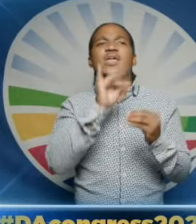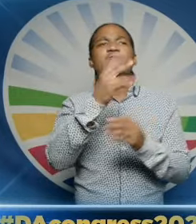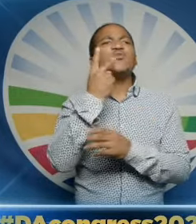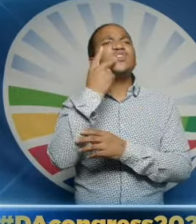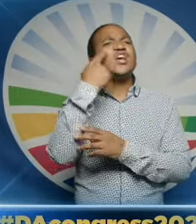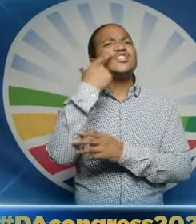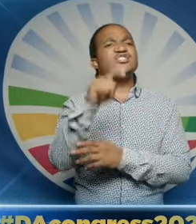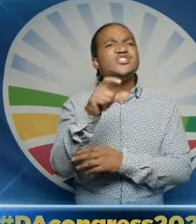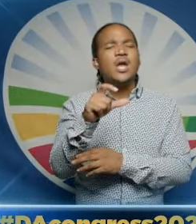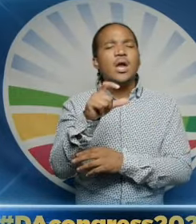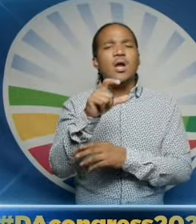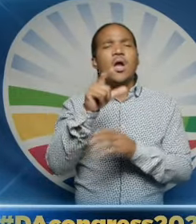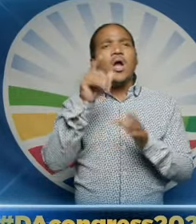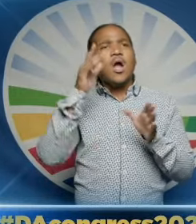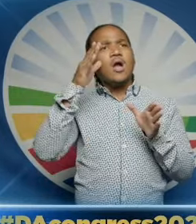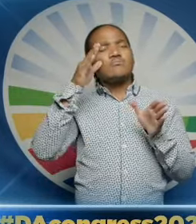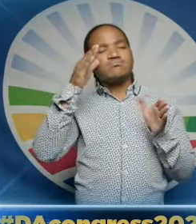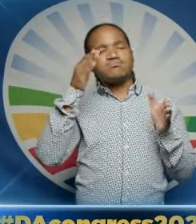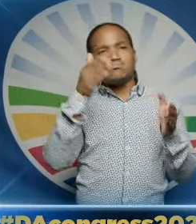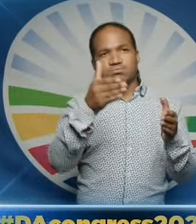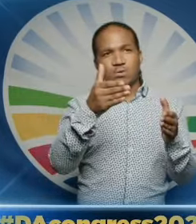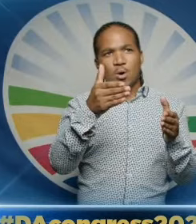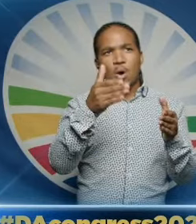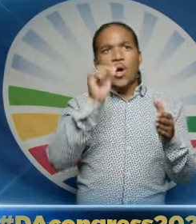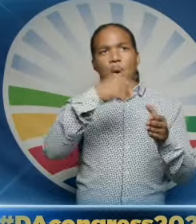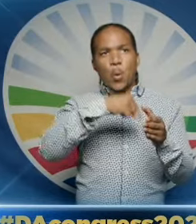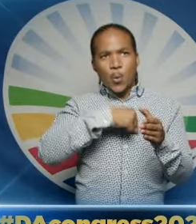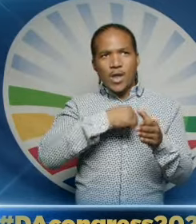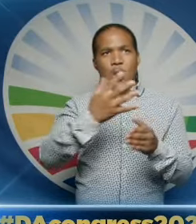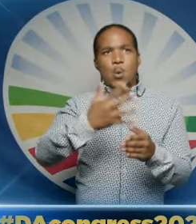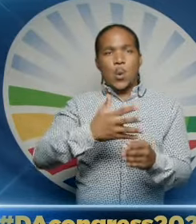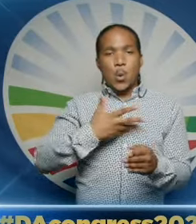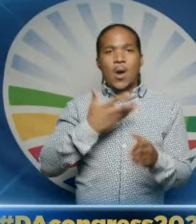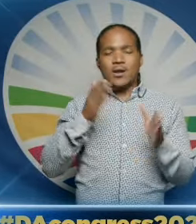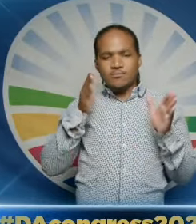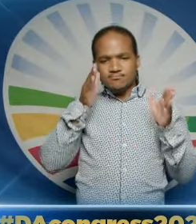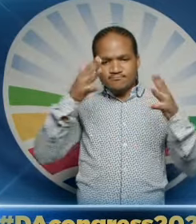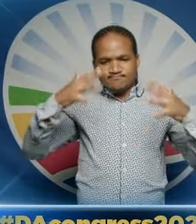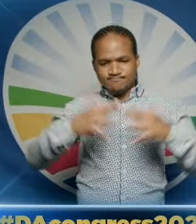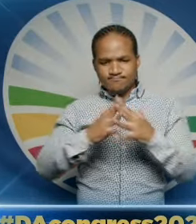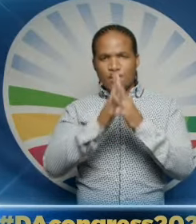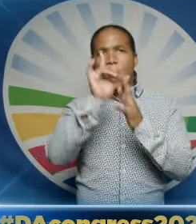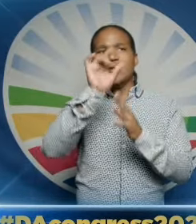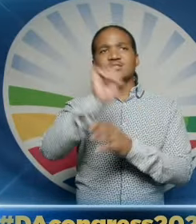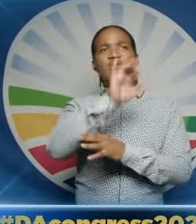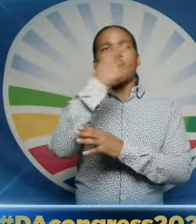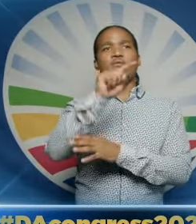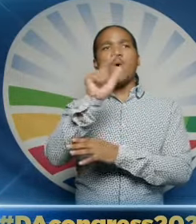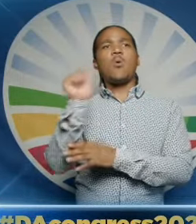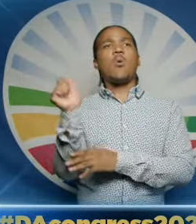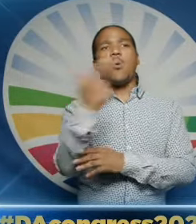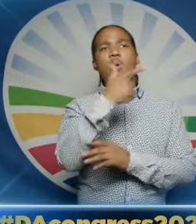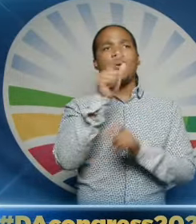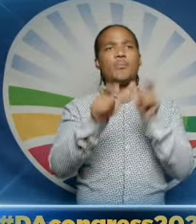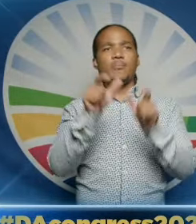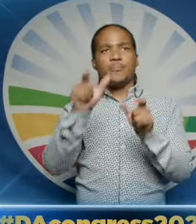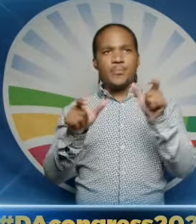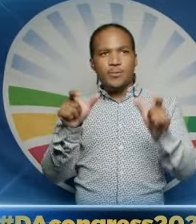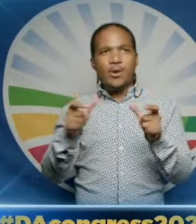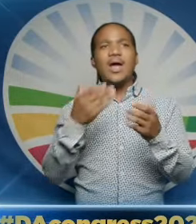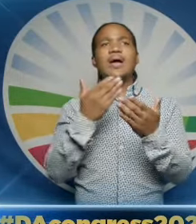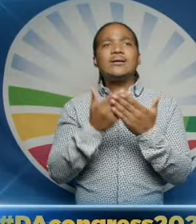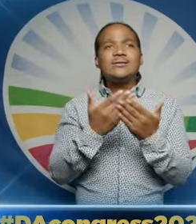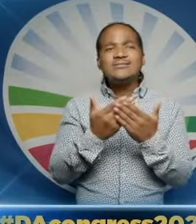terms of the contestation, although all of us want to build a one South Africa for all that is going to be giving us